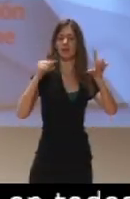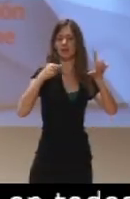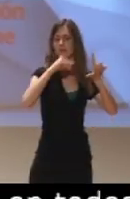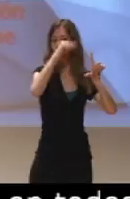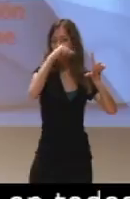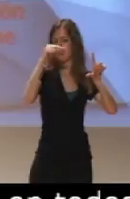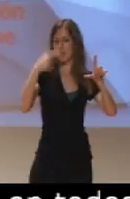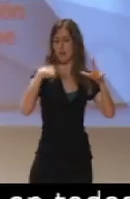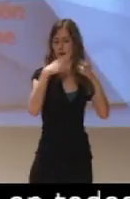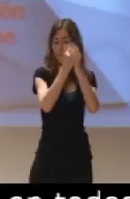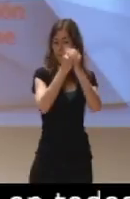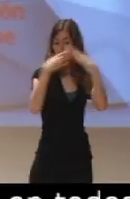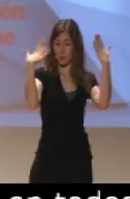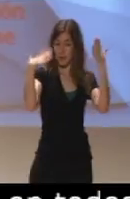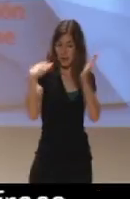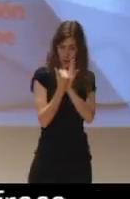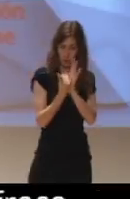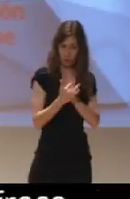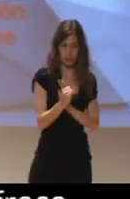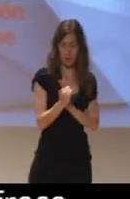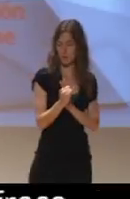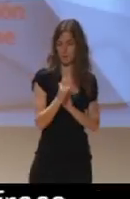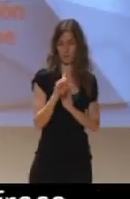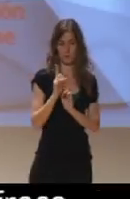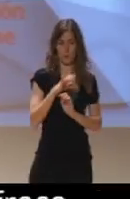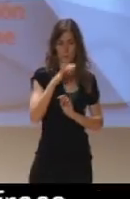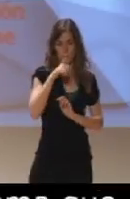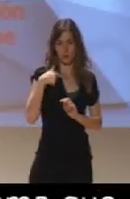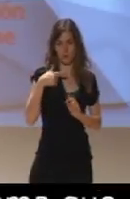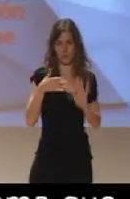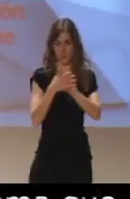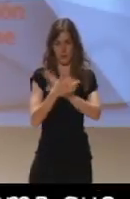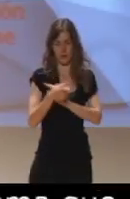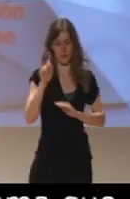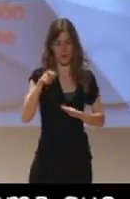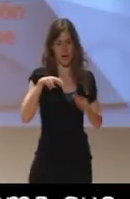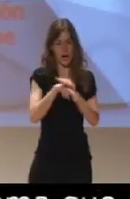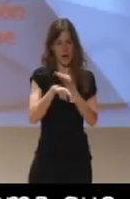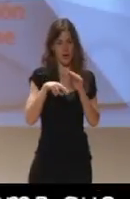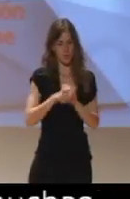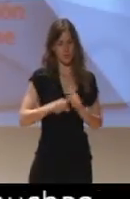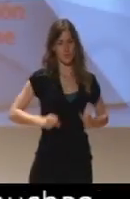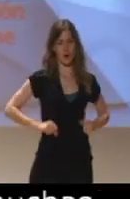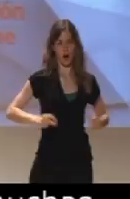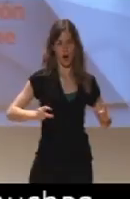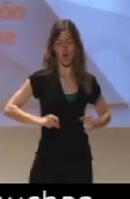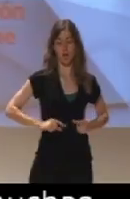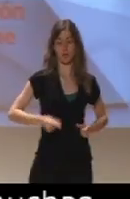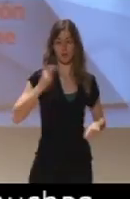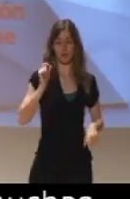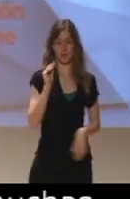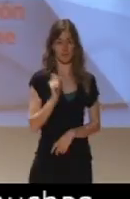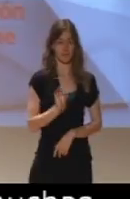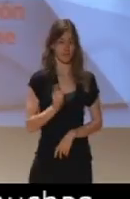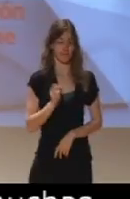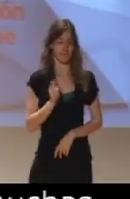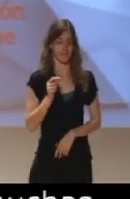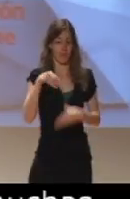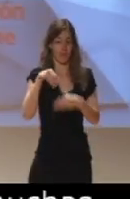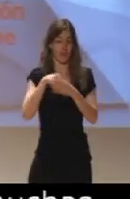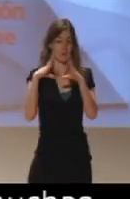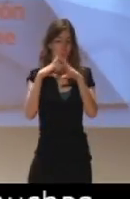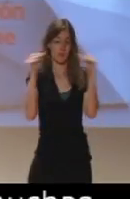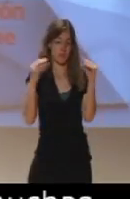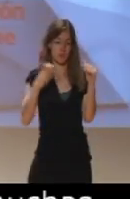is not available in all systems of a virtual blackboard, because, of course, this implies